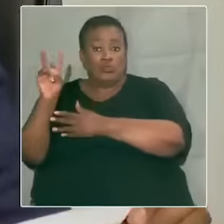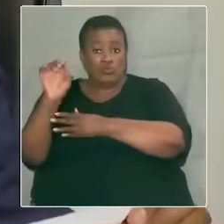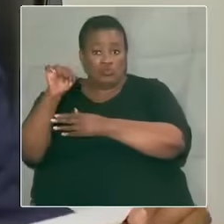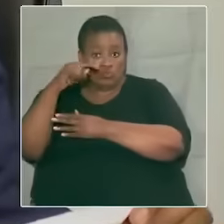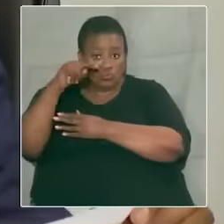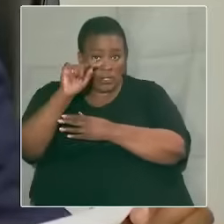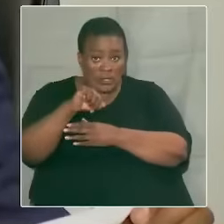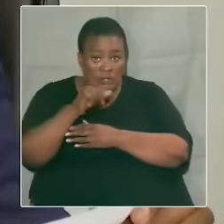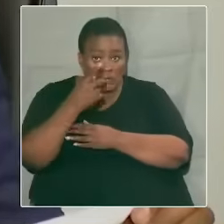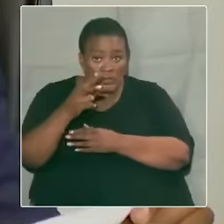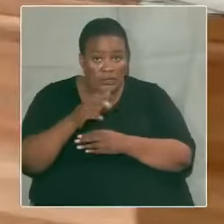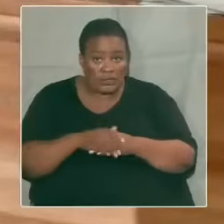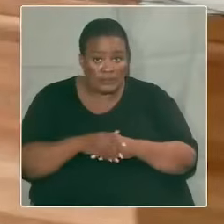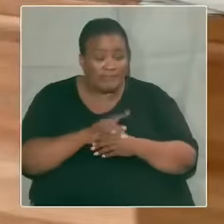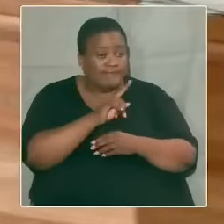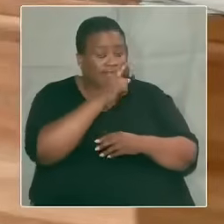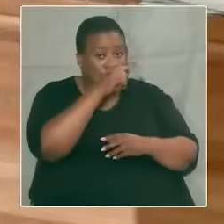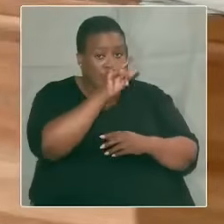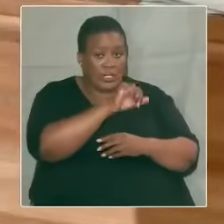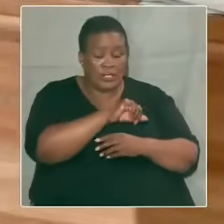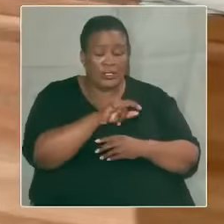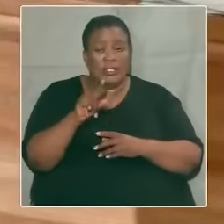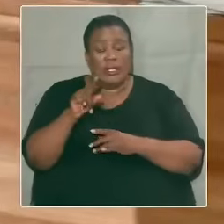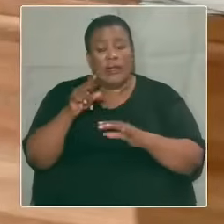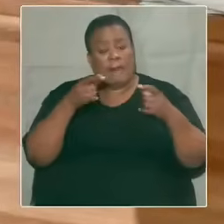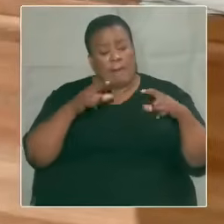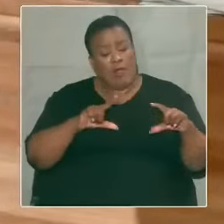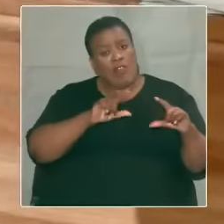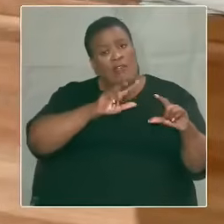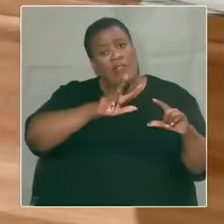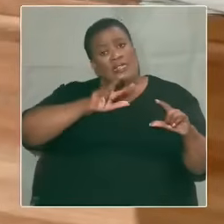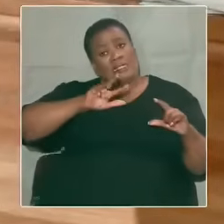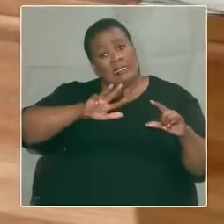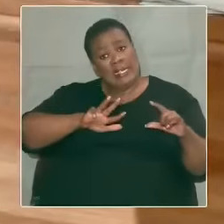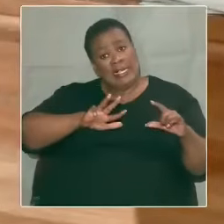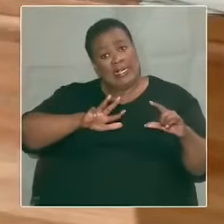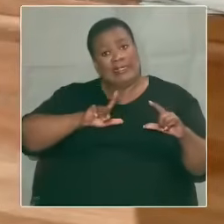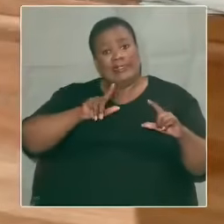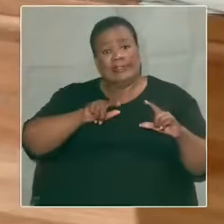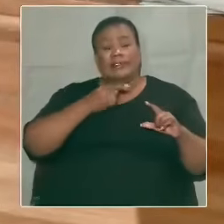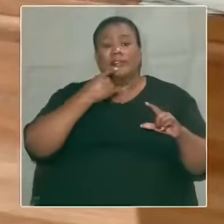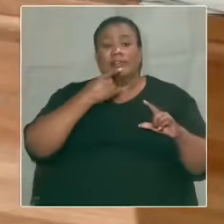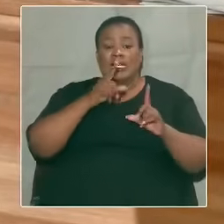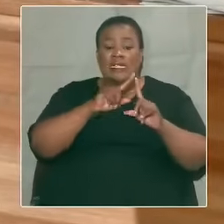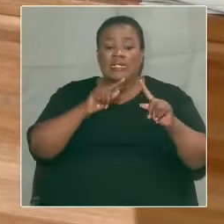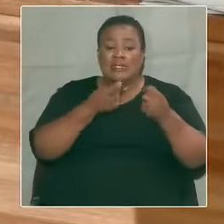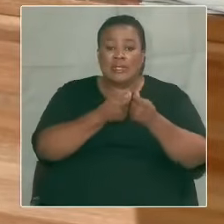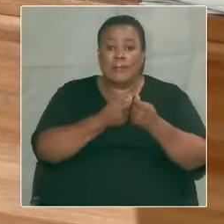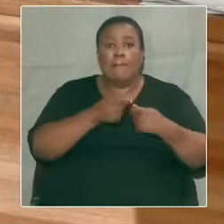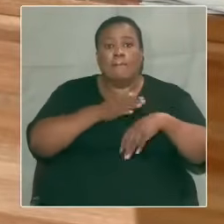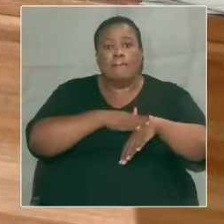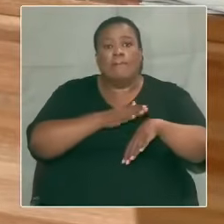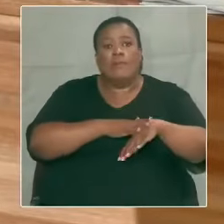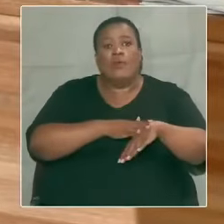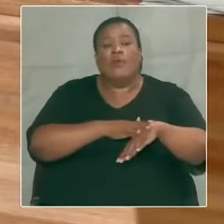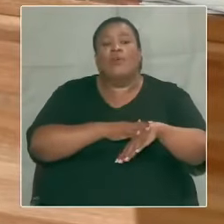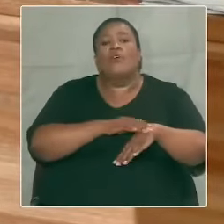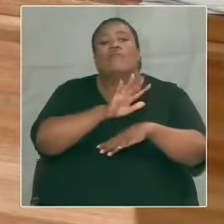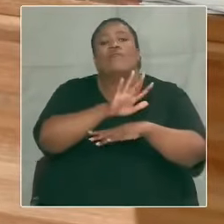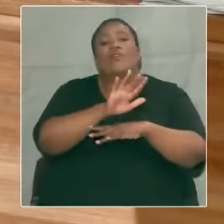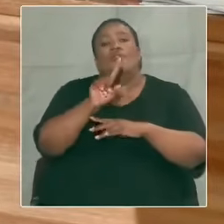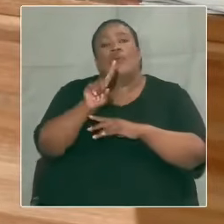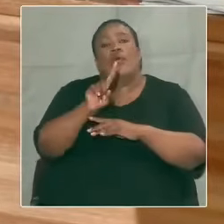Correct, Commissioner. And then in paragraph 89, you deal with the team having been further allocated 51 dockets that